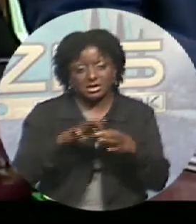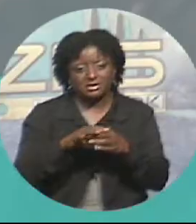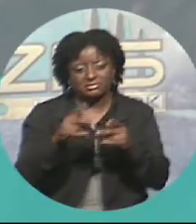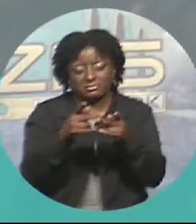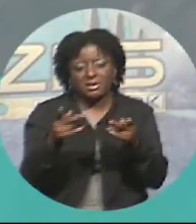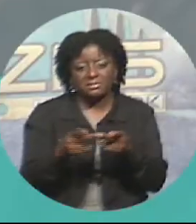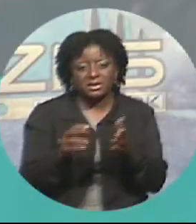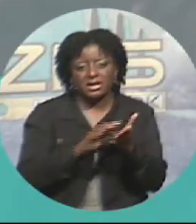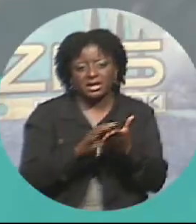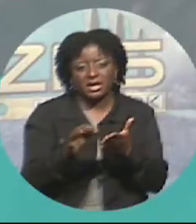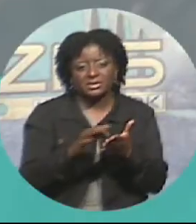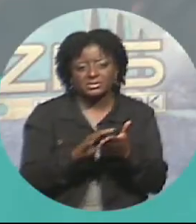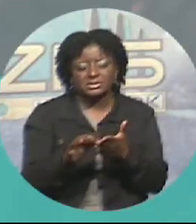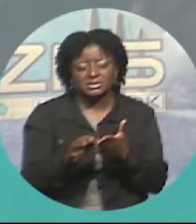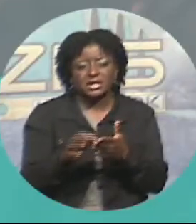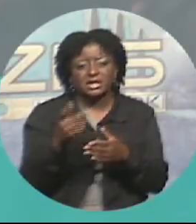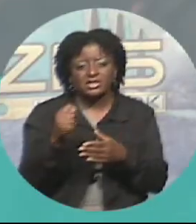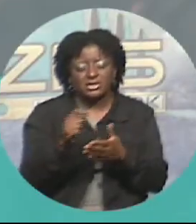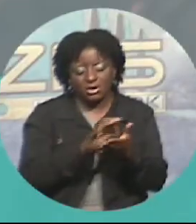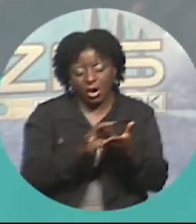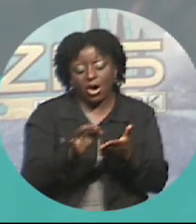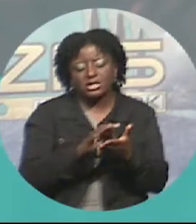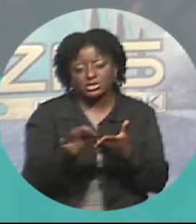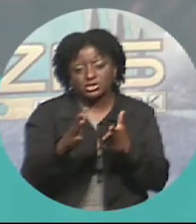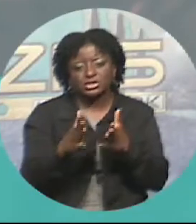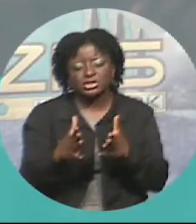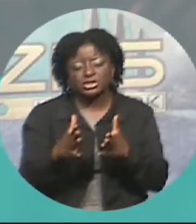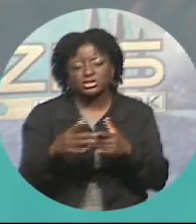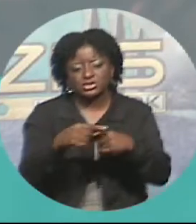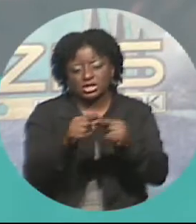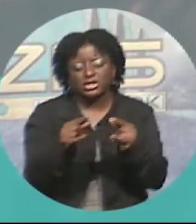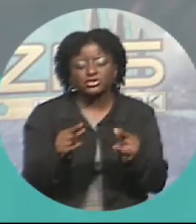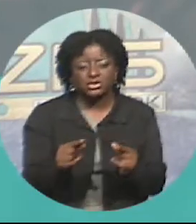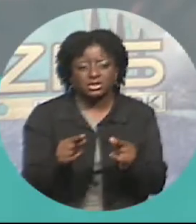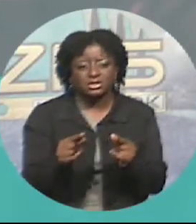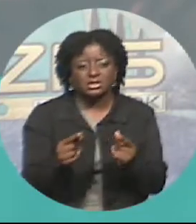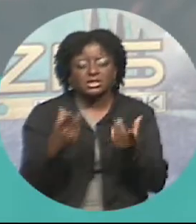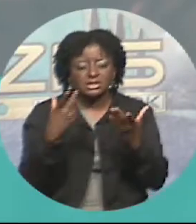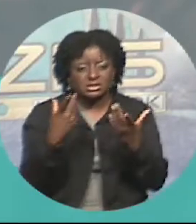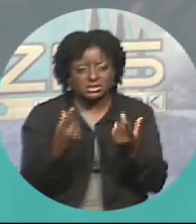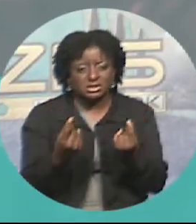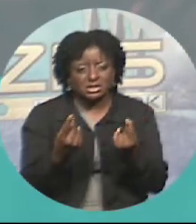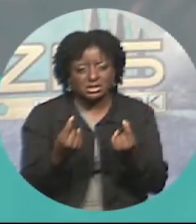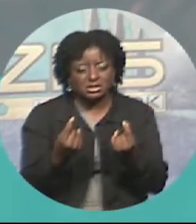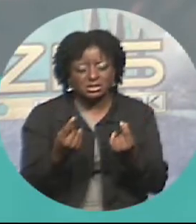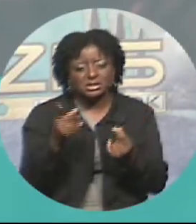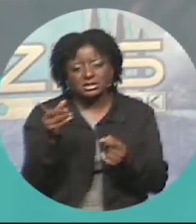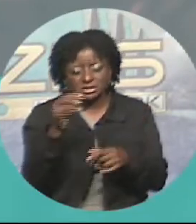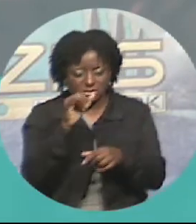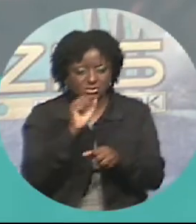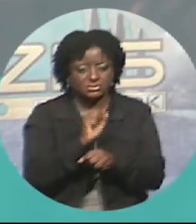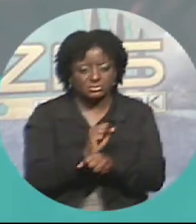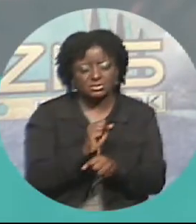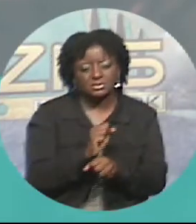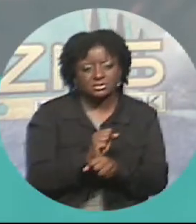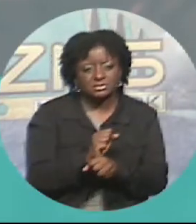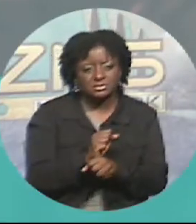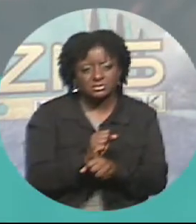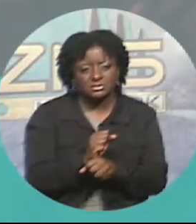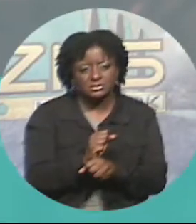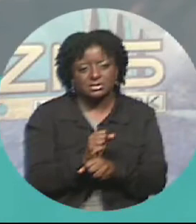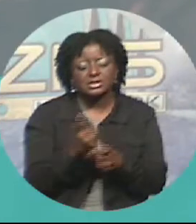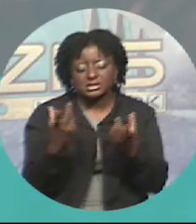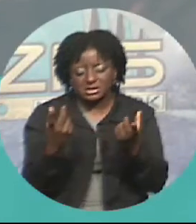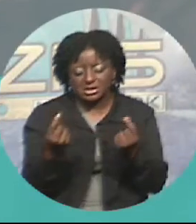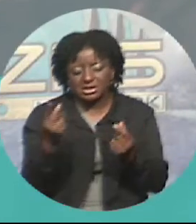Hubert Chipman. The Auditor General did what he should do according to the Constitution, 136.4,